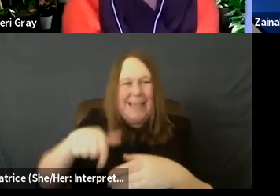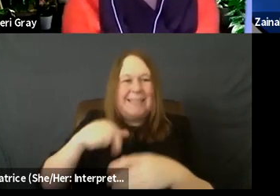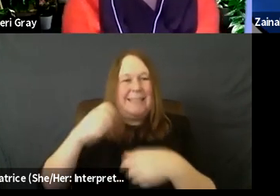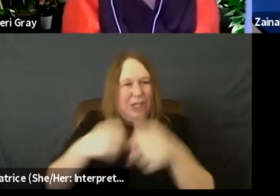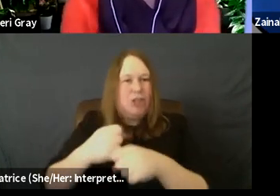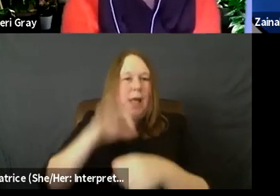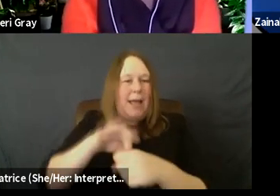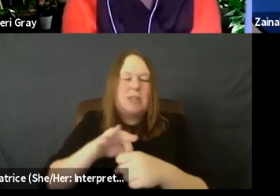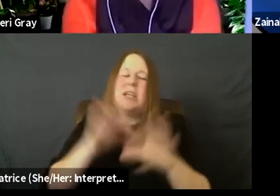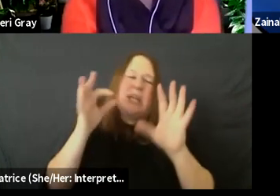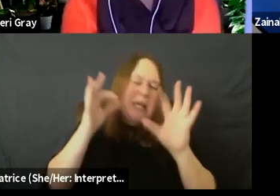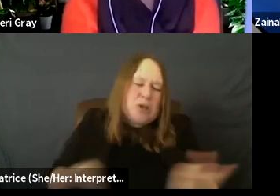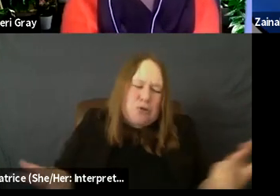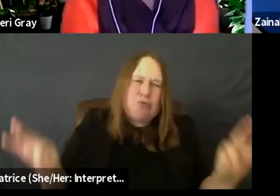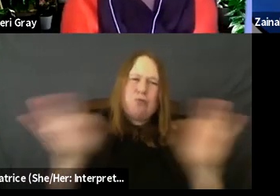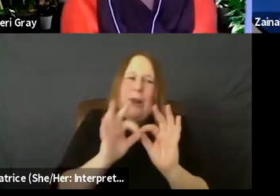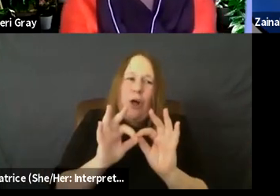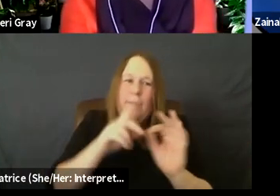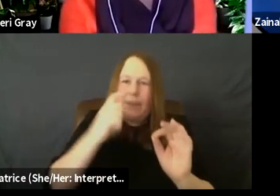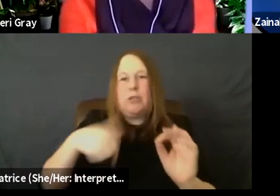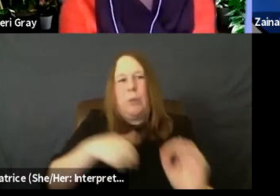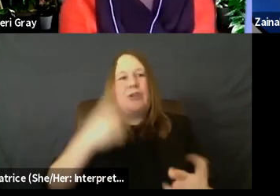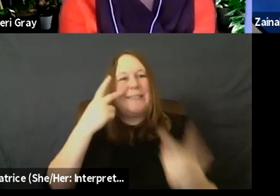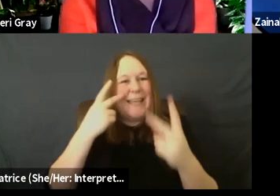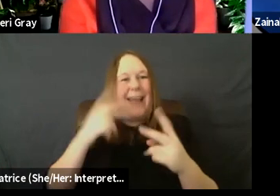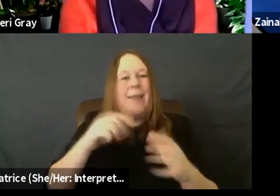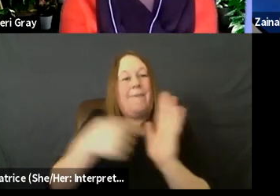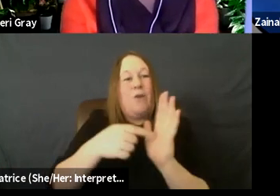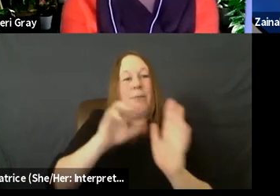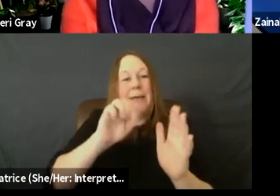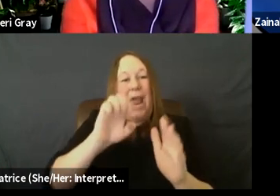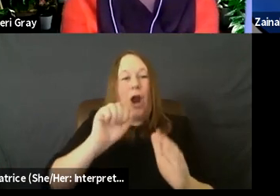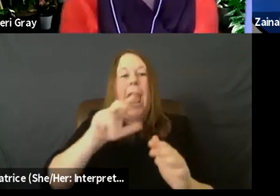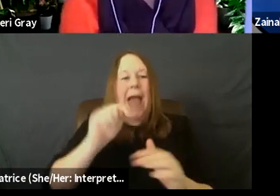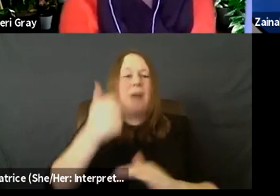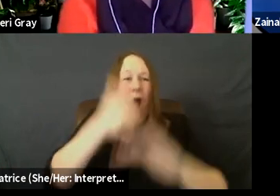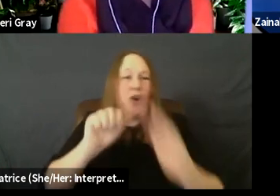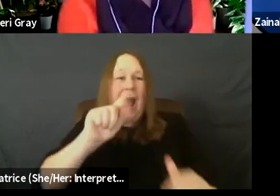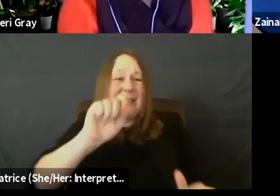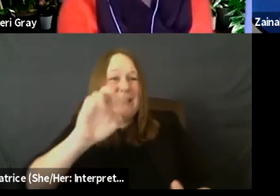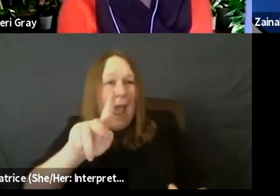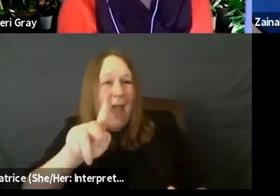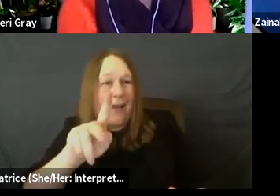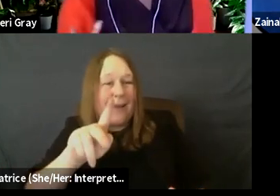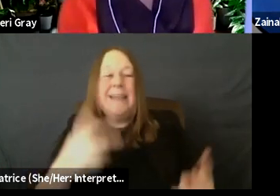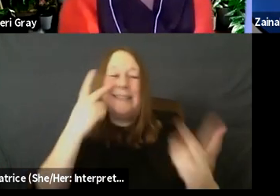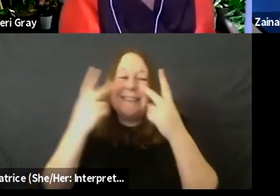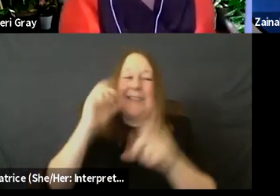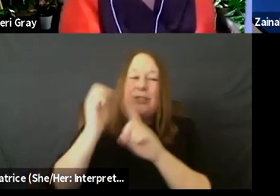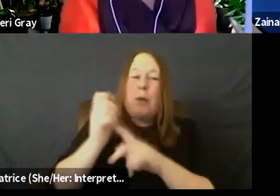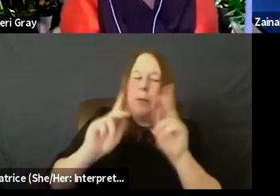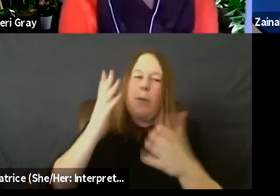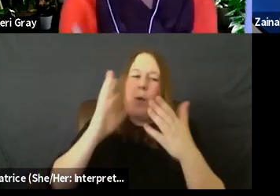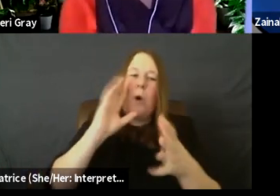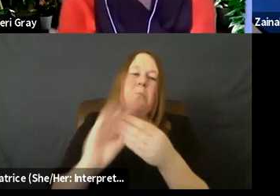critically important because we're seeing the Affordable Care Act be under attack. We're seeing situations where folks might